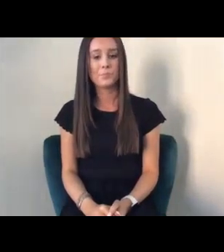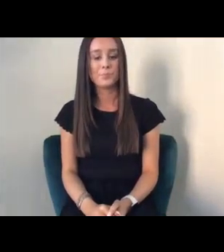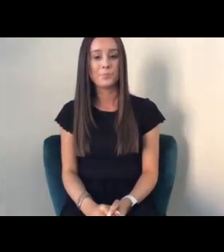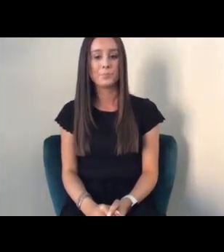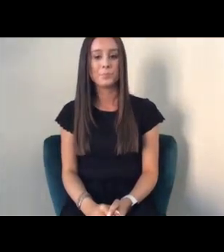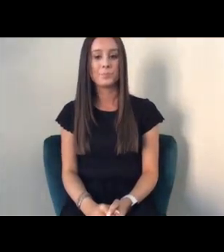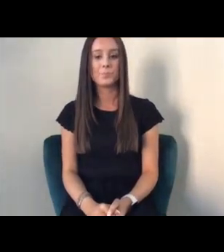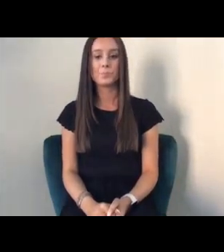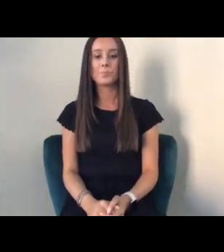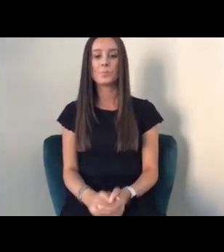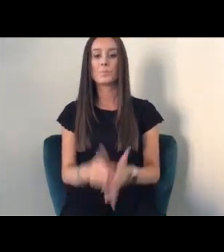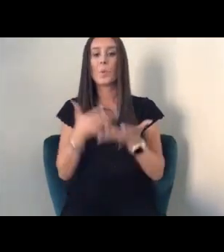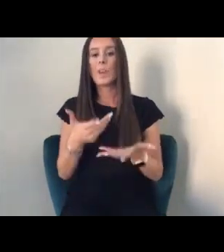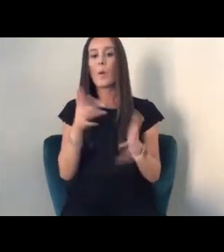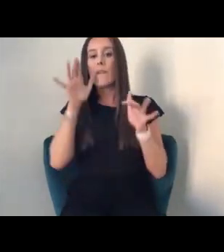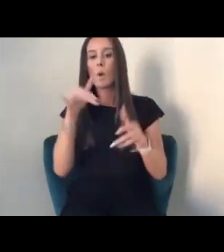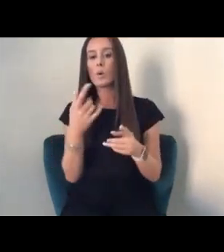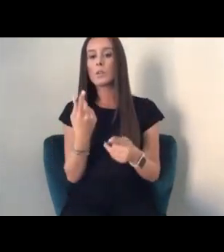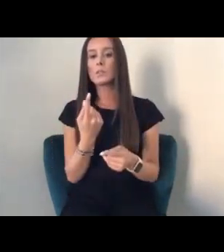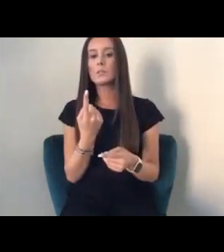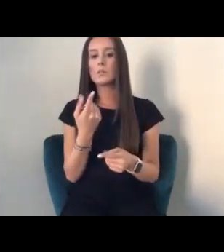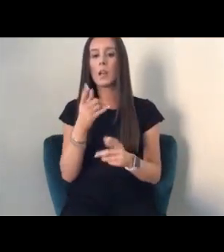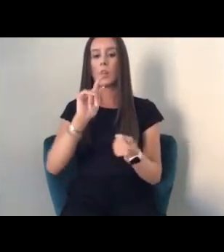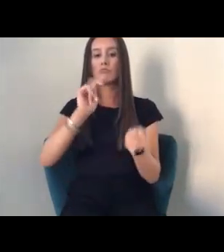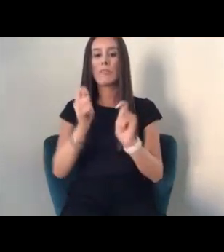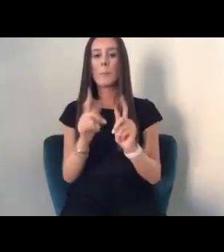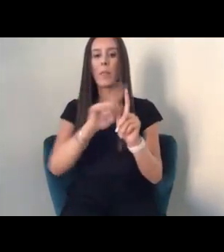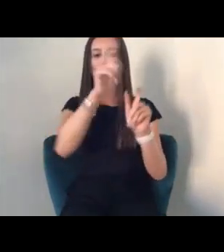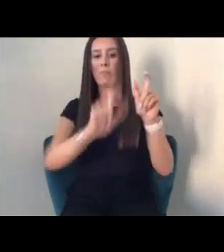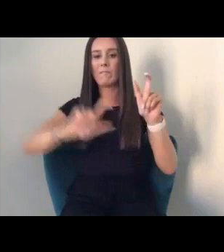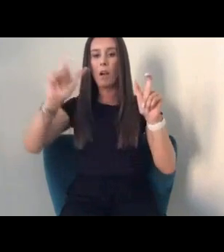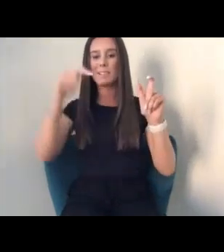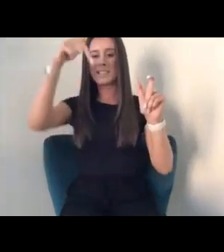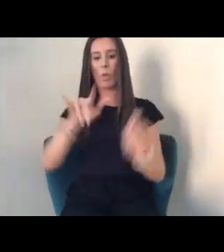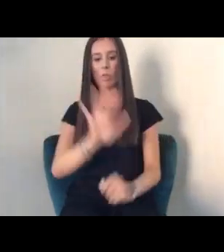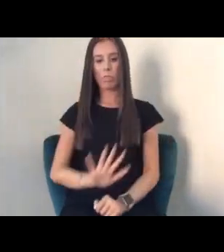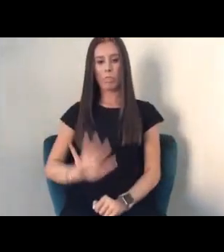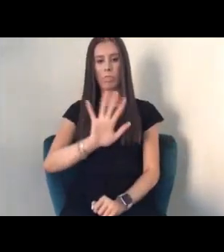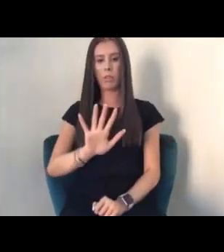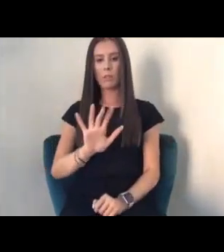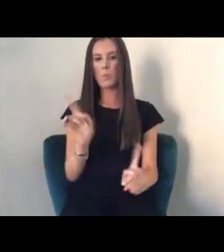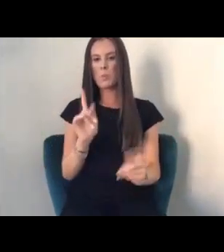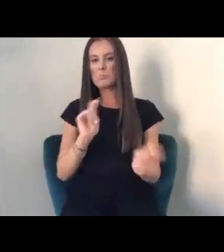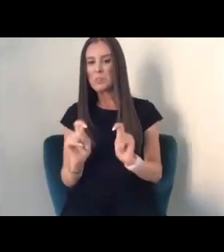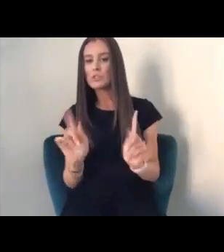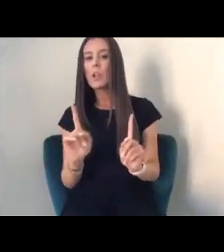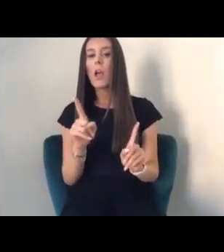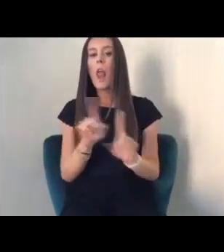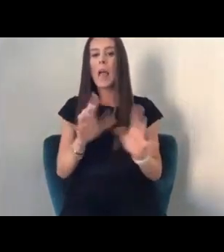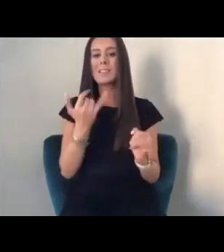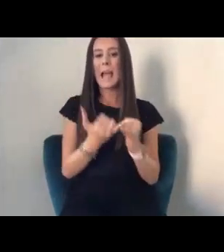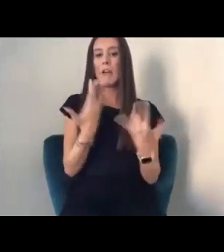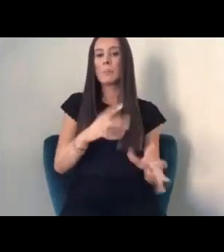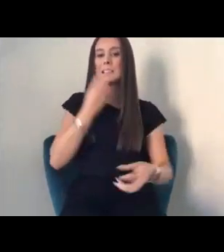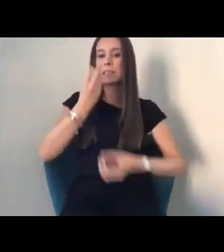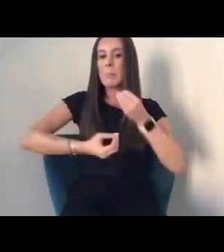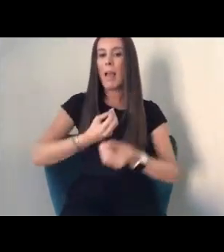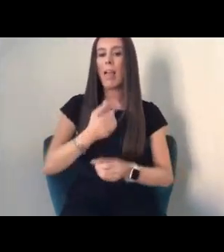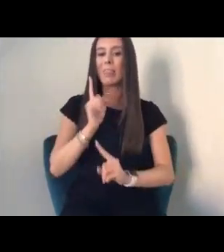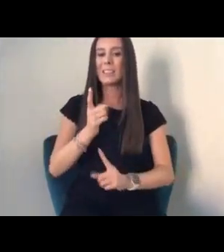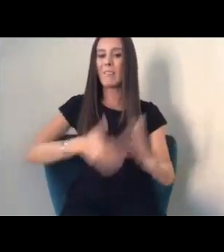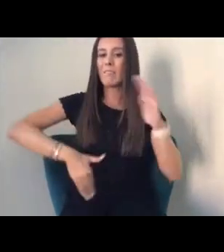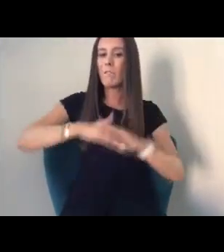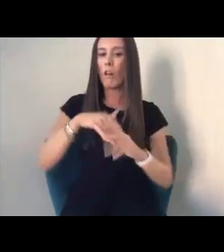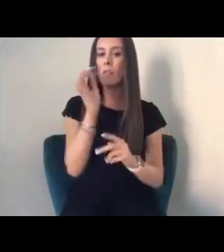So we'll now dive into some of the refinements south of the river. Just to be clear, I think as Sarah said earlier, it's not an exhaustive overview of